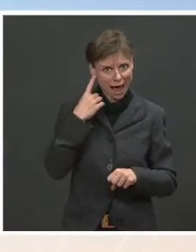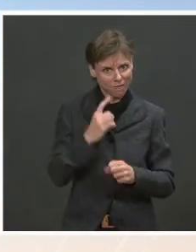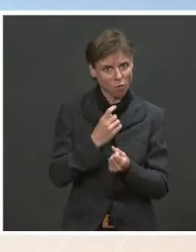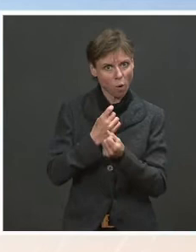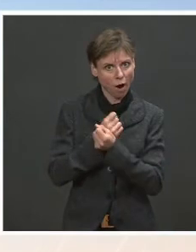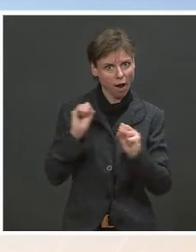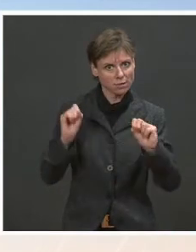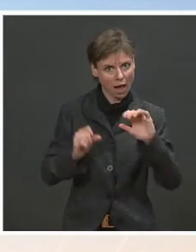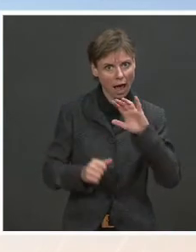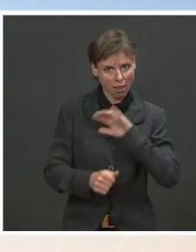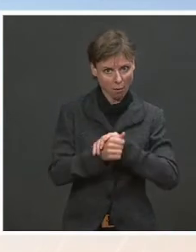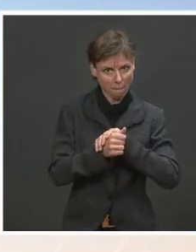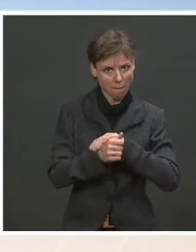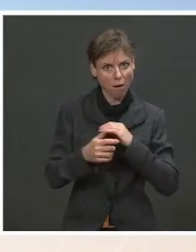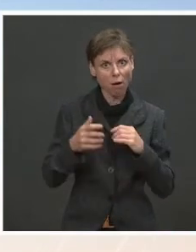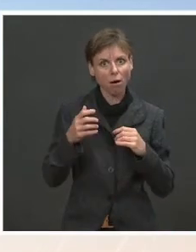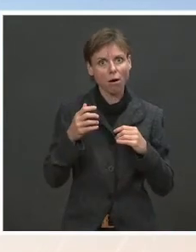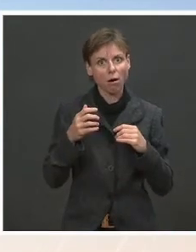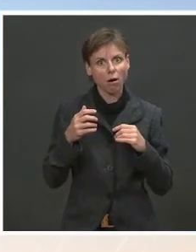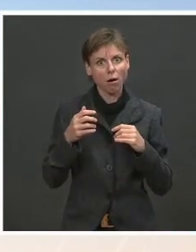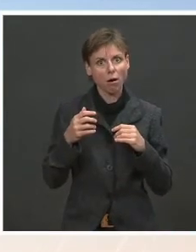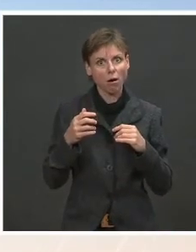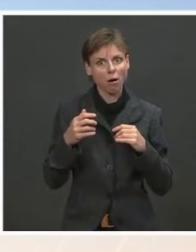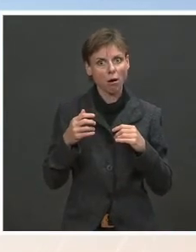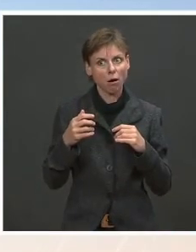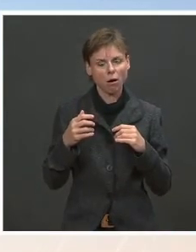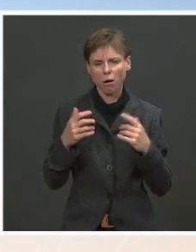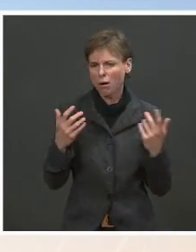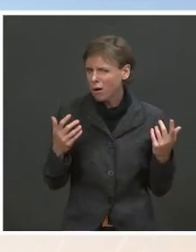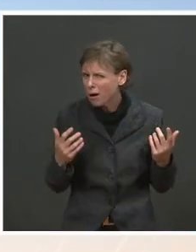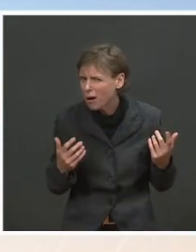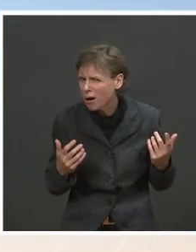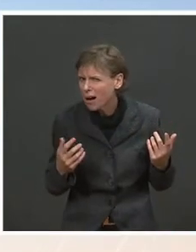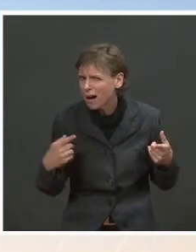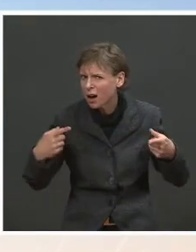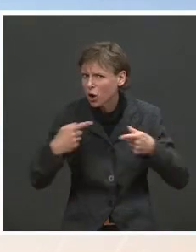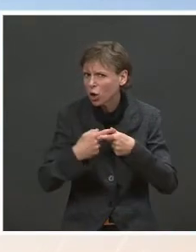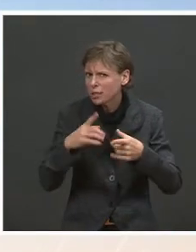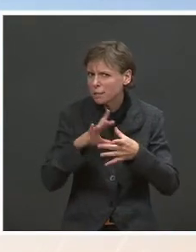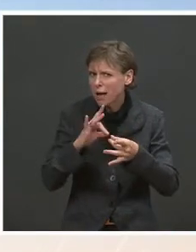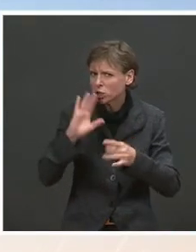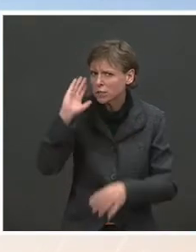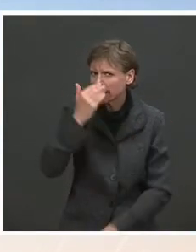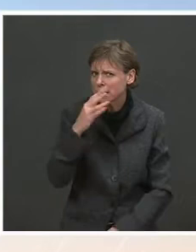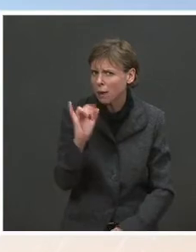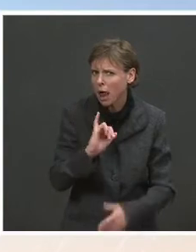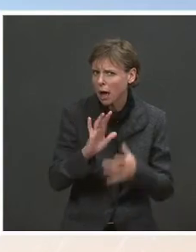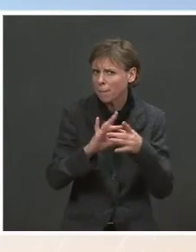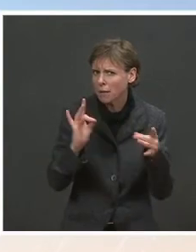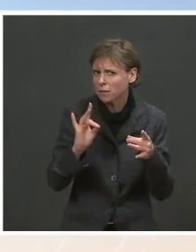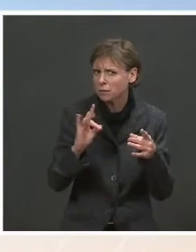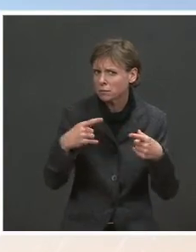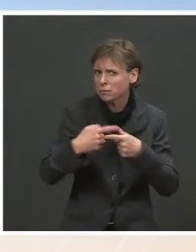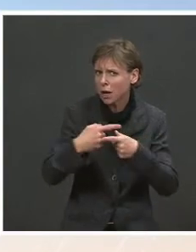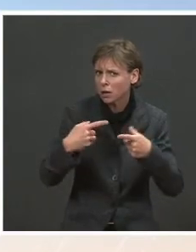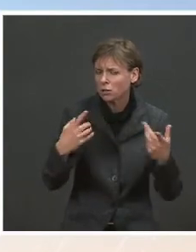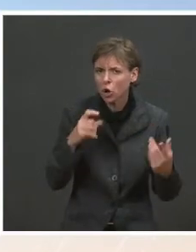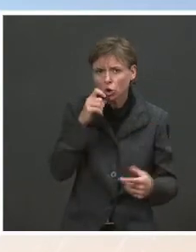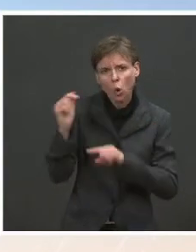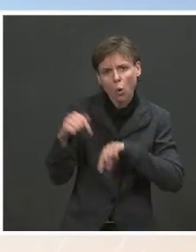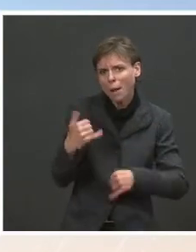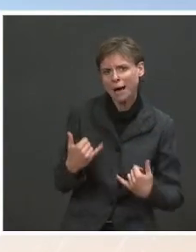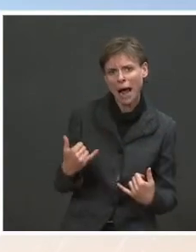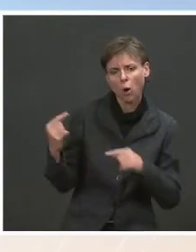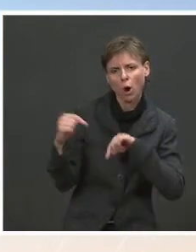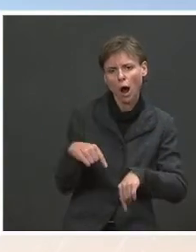So how do you, it appears to be a mixed message, or it's received as a mixed message, which is don't come now, come later, and others don't come at